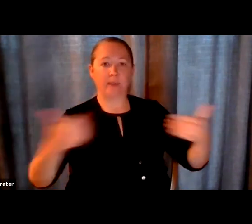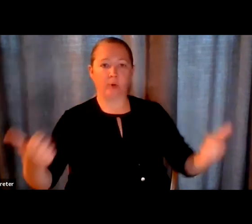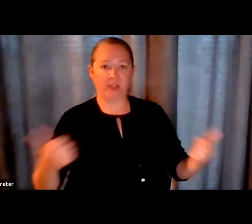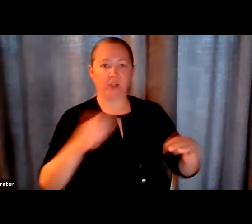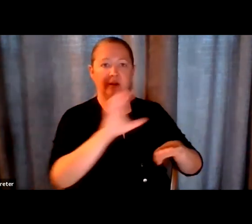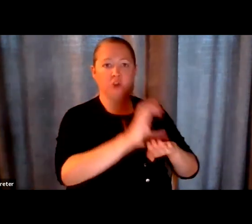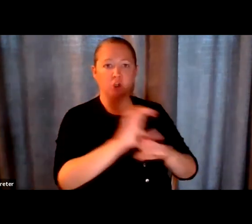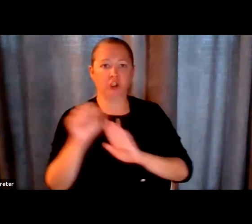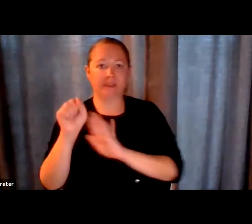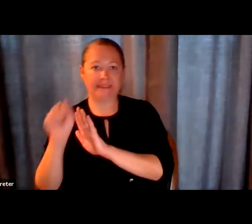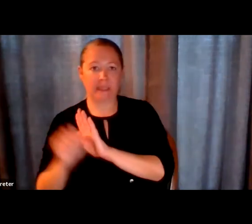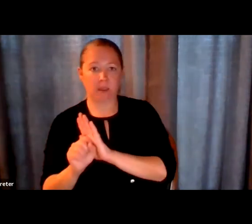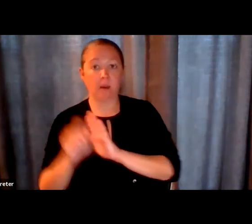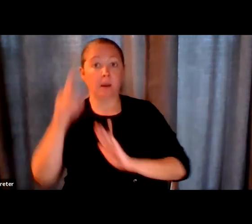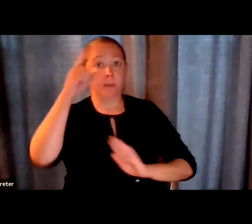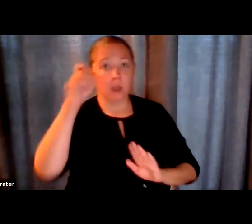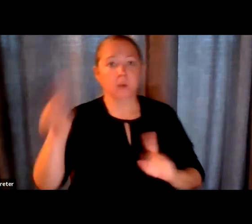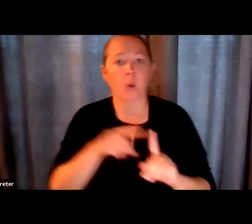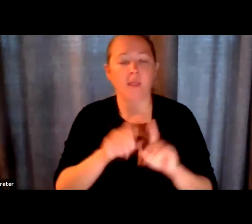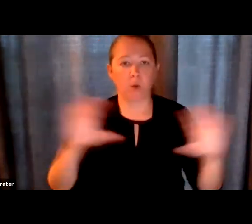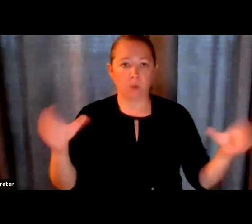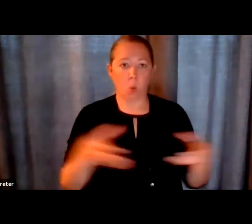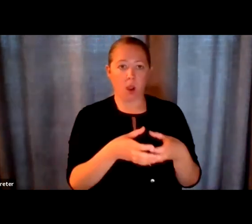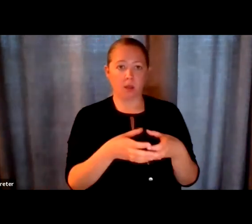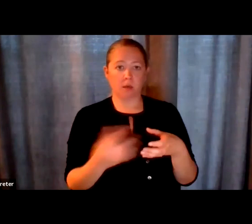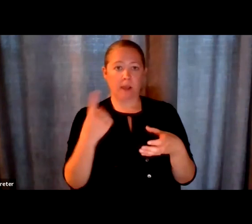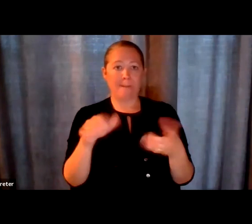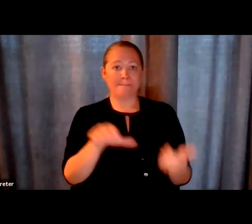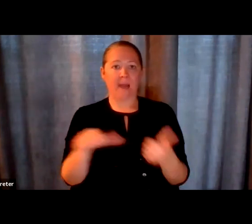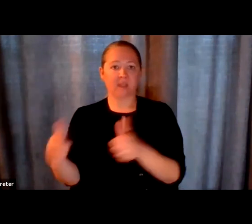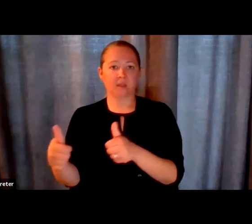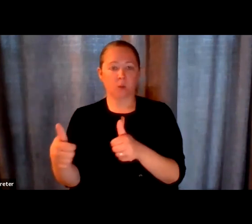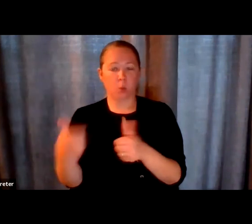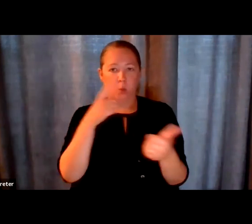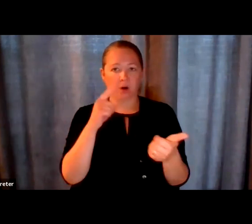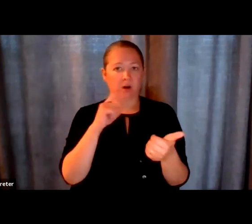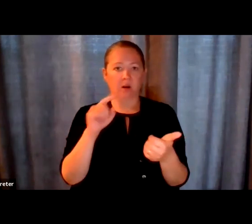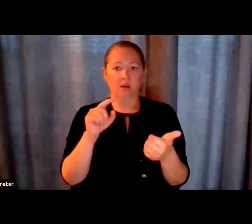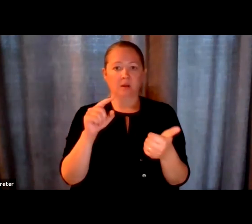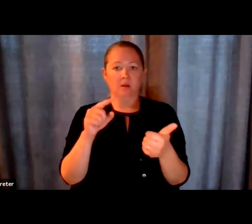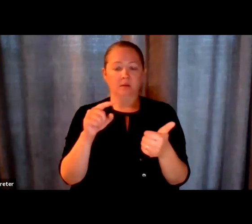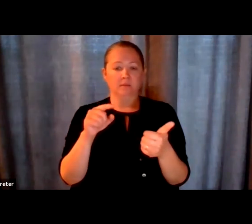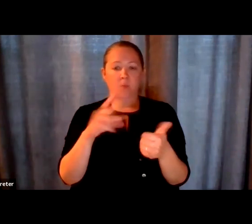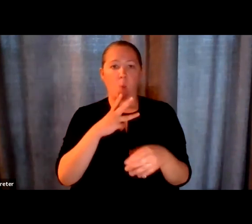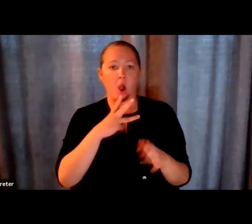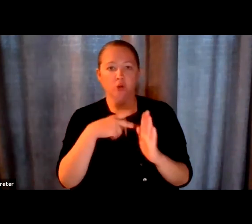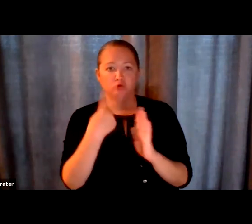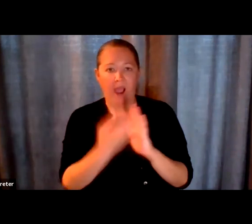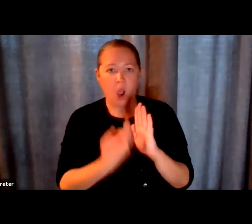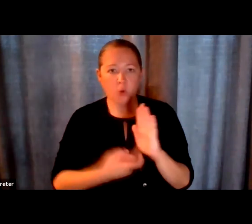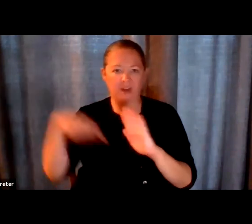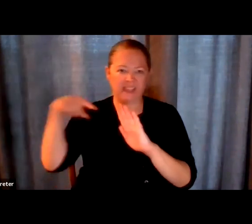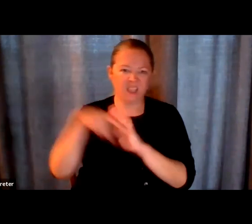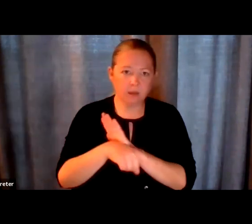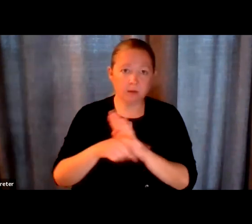state. Because when church and state were one, Baptists were ostracized, burned, drowned. So the reason